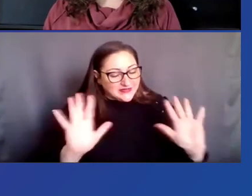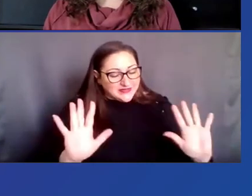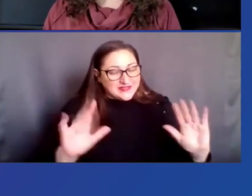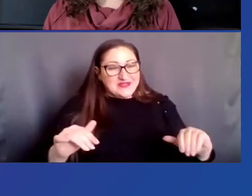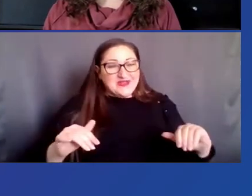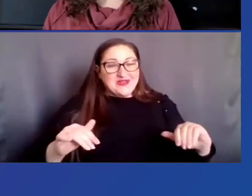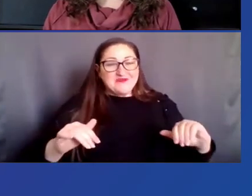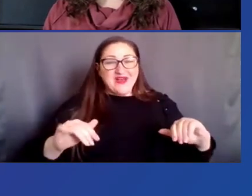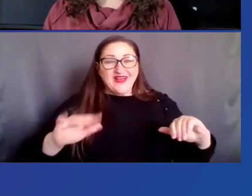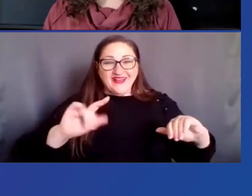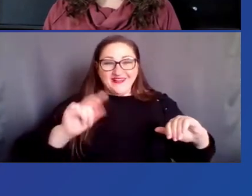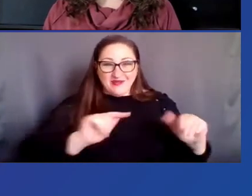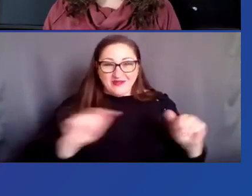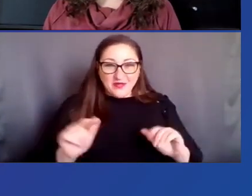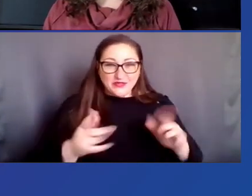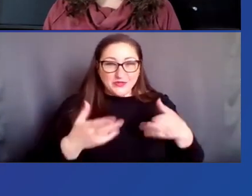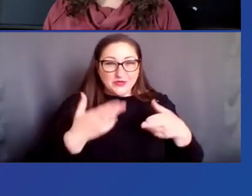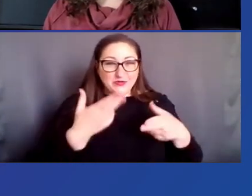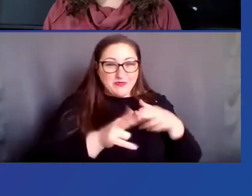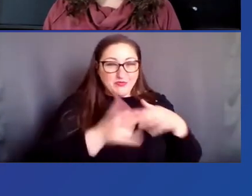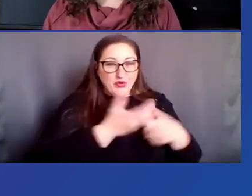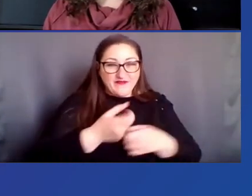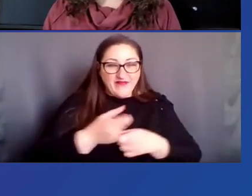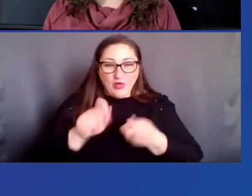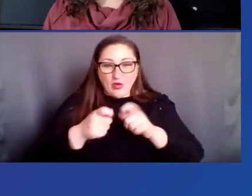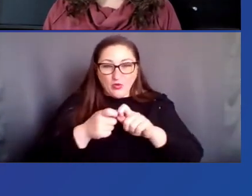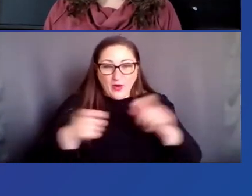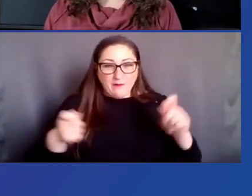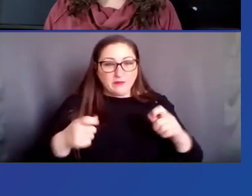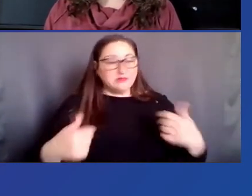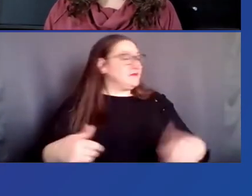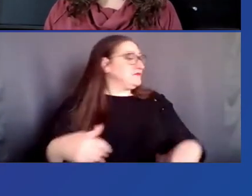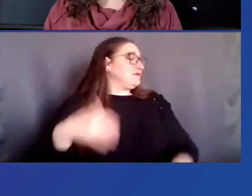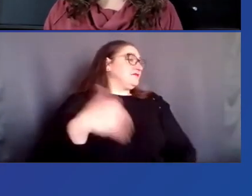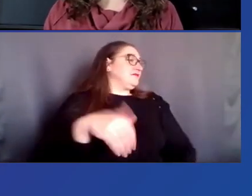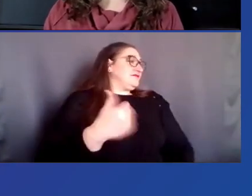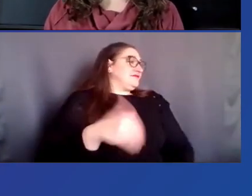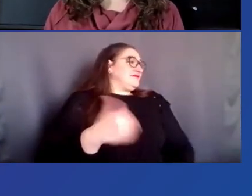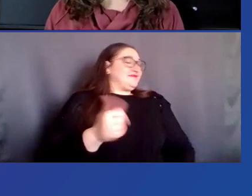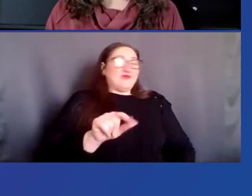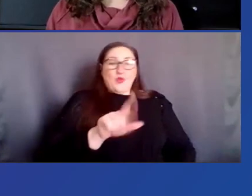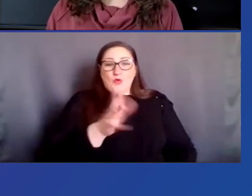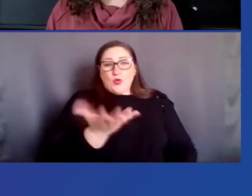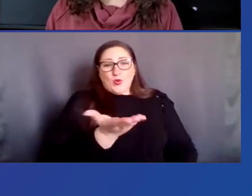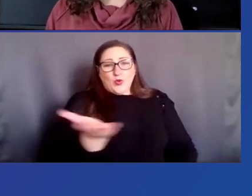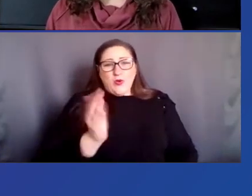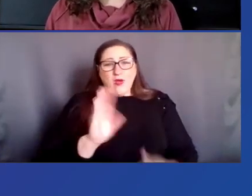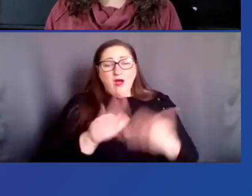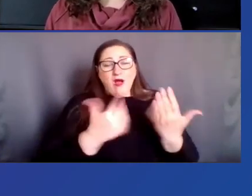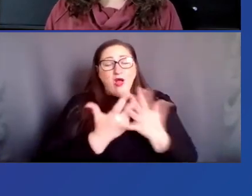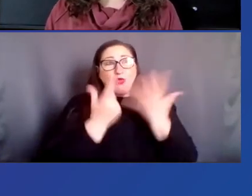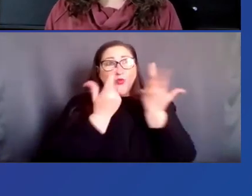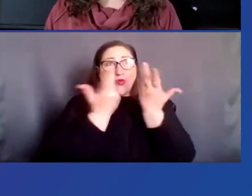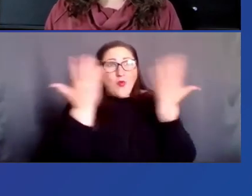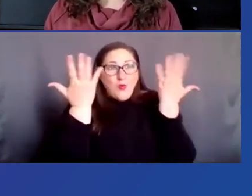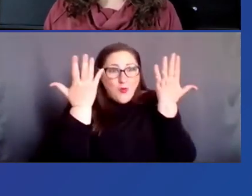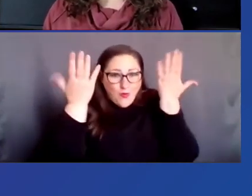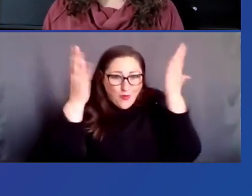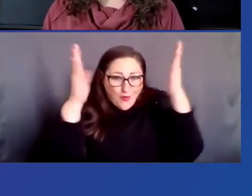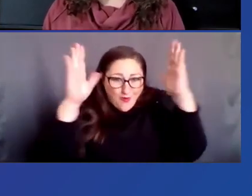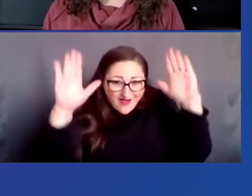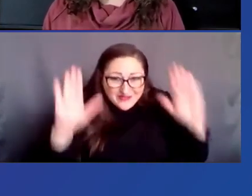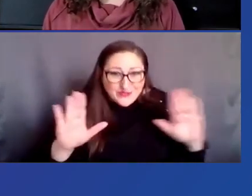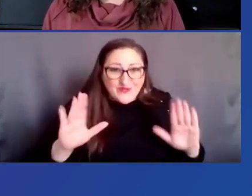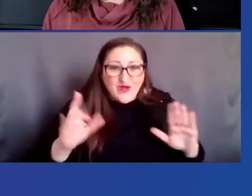subsequent responses to be brief, and then we need to wrap up. Y'all are amazing. Y'all are wonderful. I'm so blessed and honored.